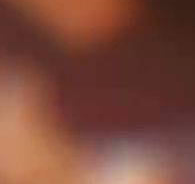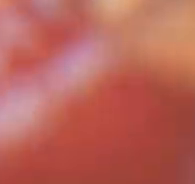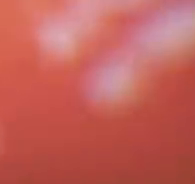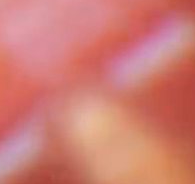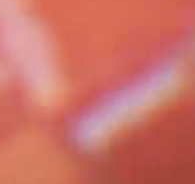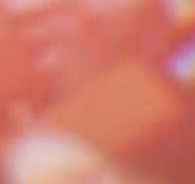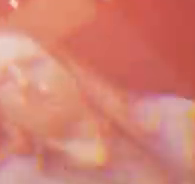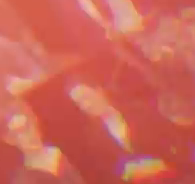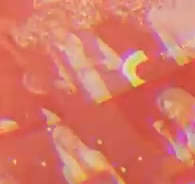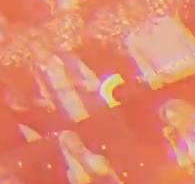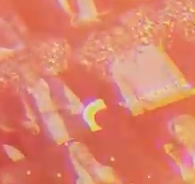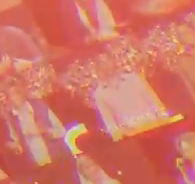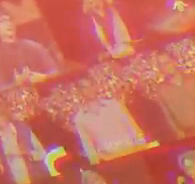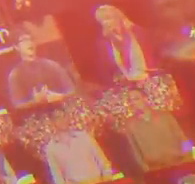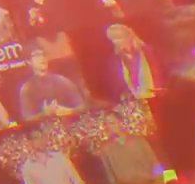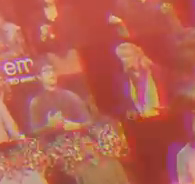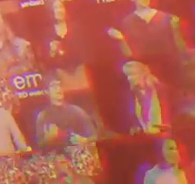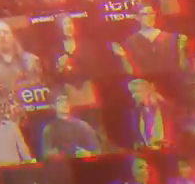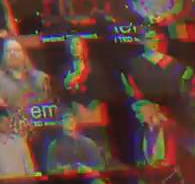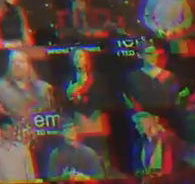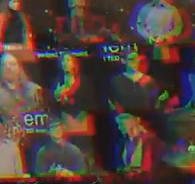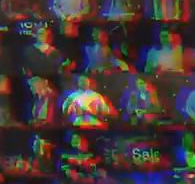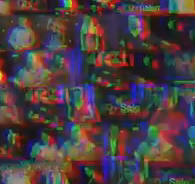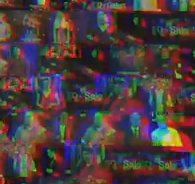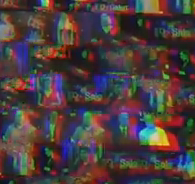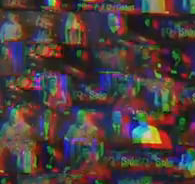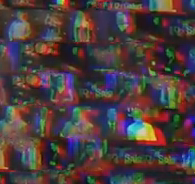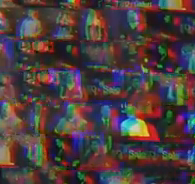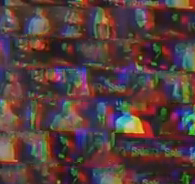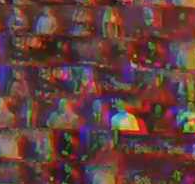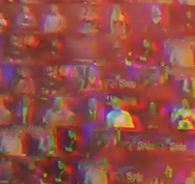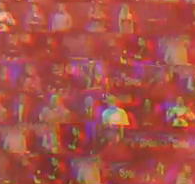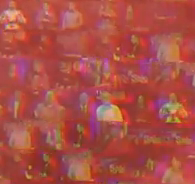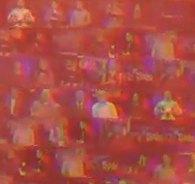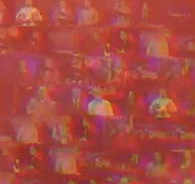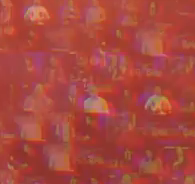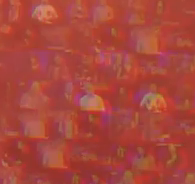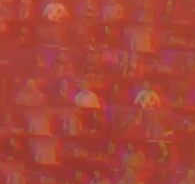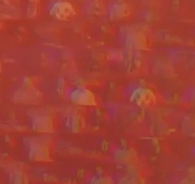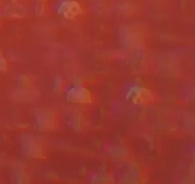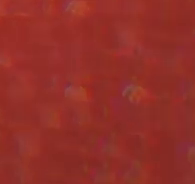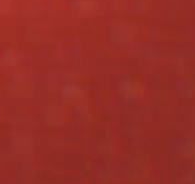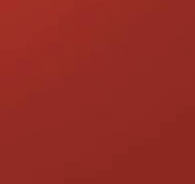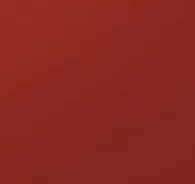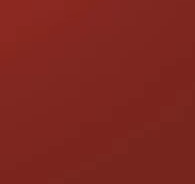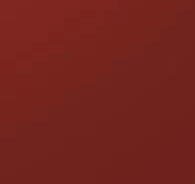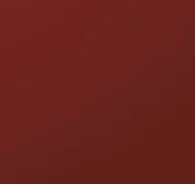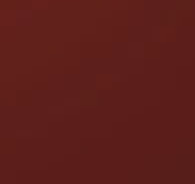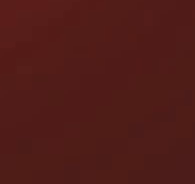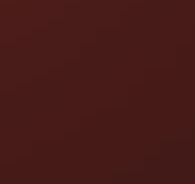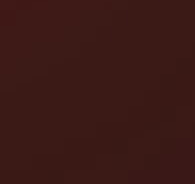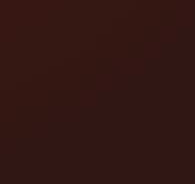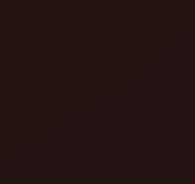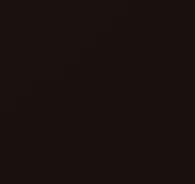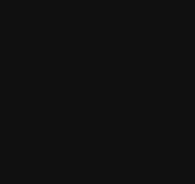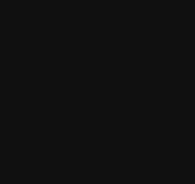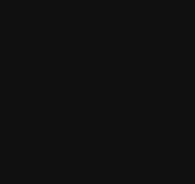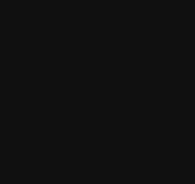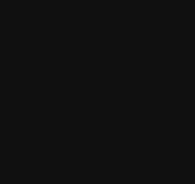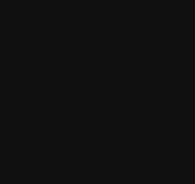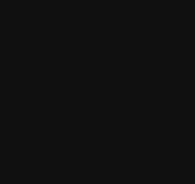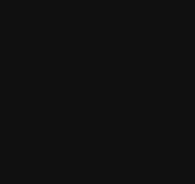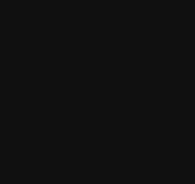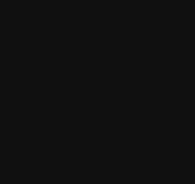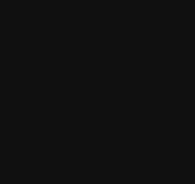When we added MDMA, what will you do? Went up to 61%. Hell yes. But I saw a bird that morning. You